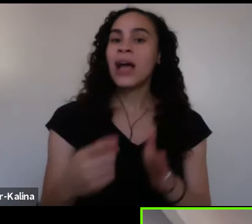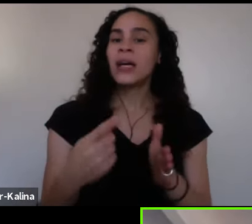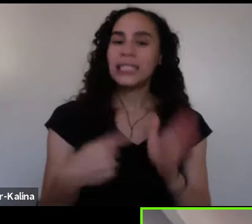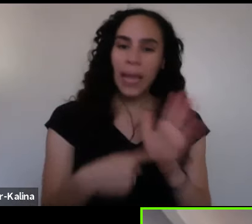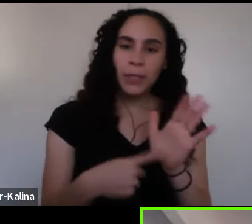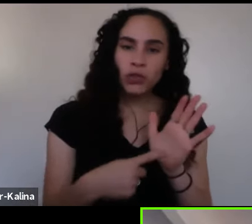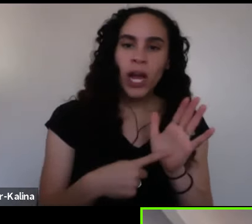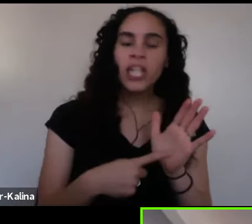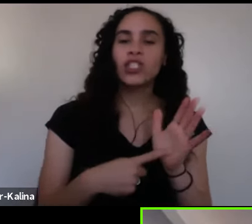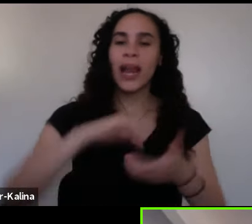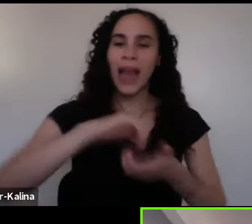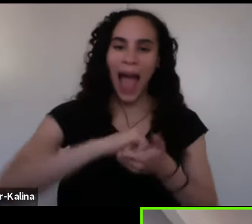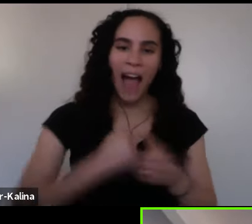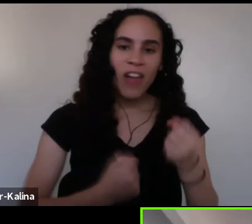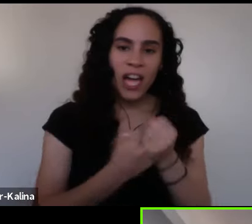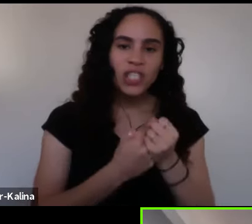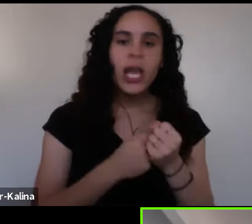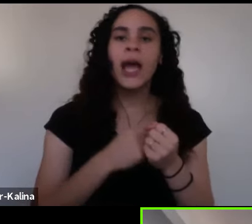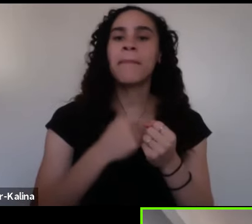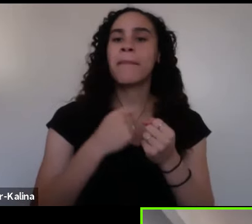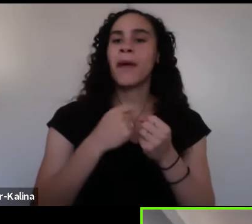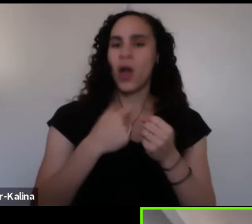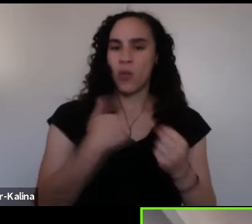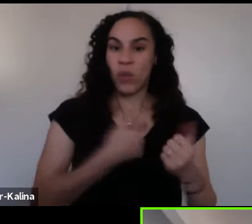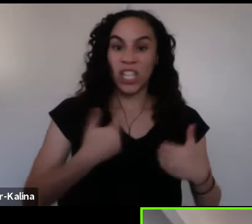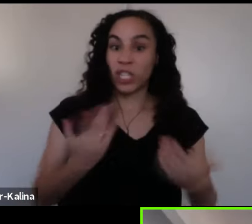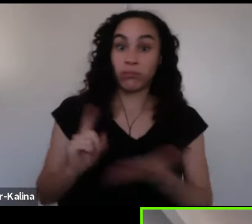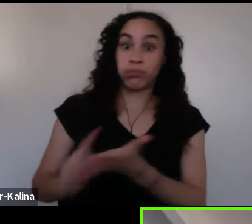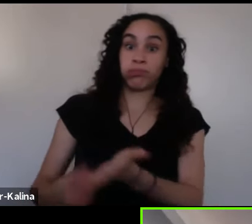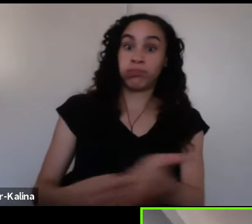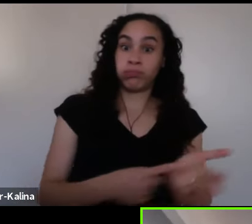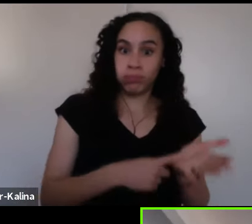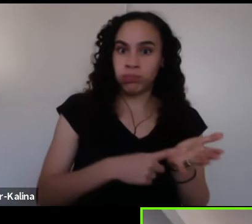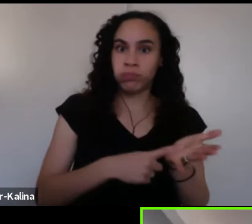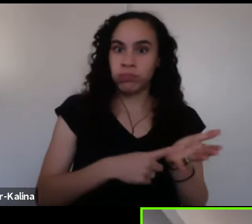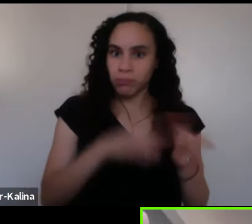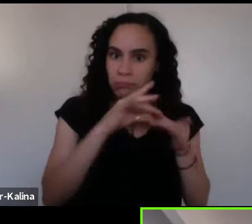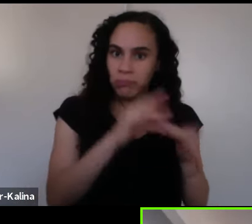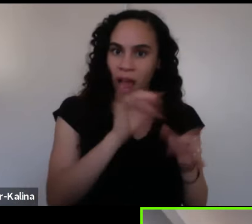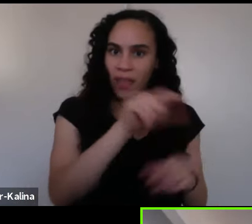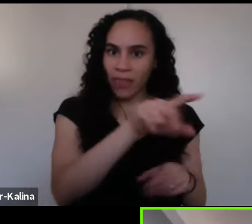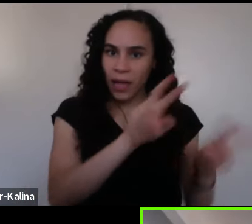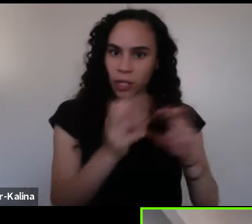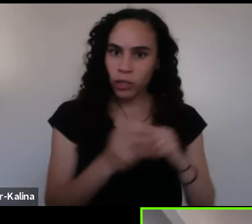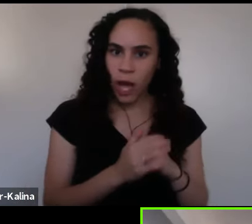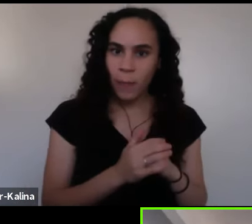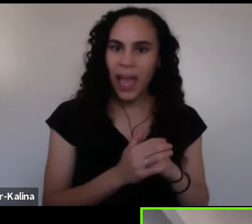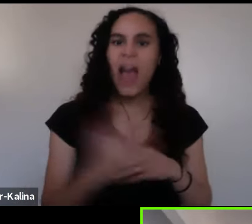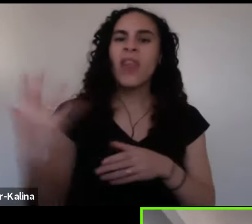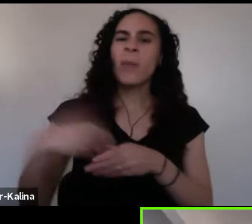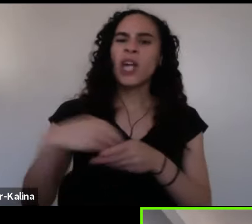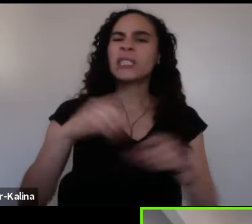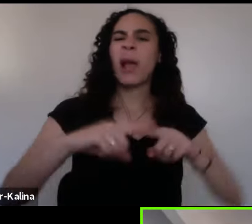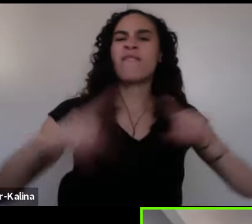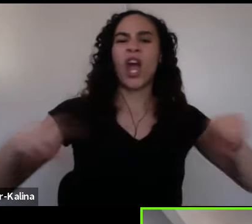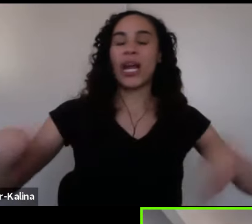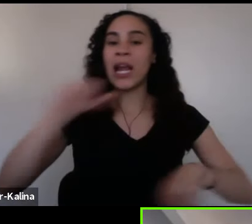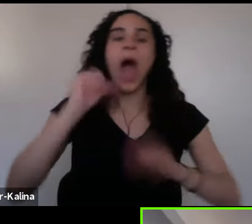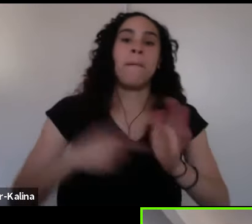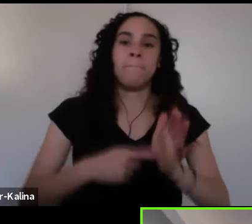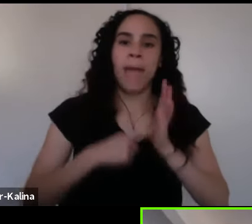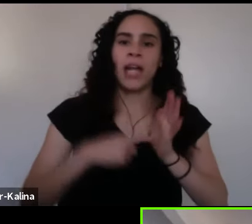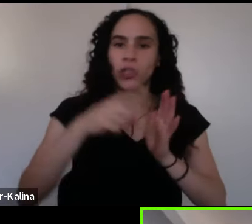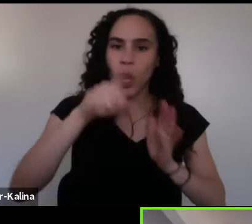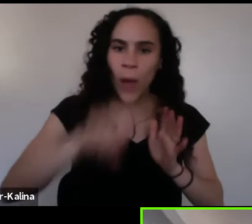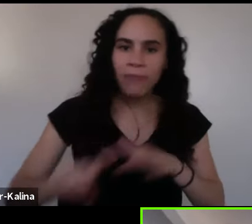just have a free form conversation around it. And the participation varied often. It wasn't like mandatory that you had to